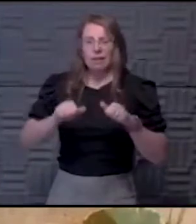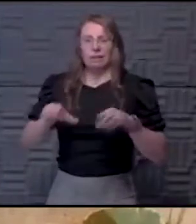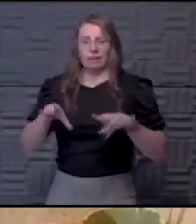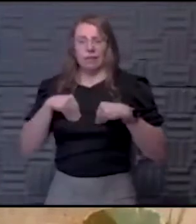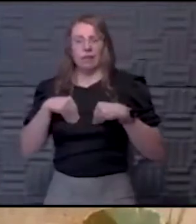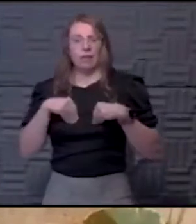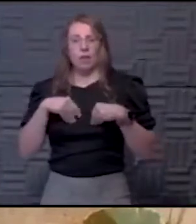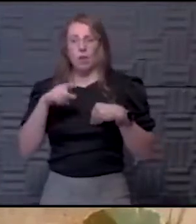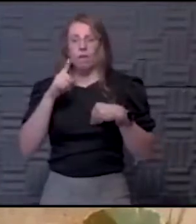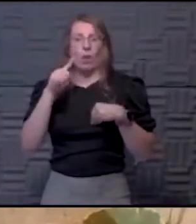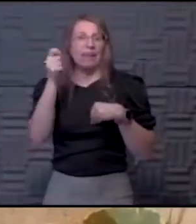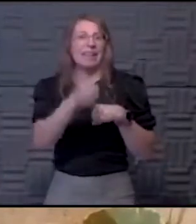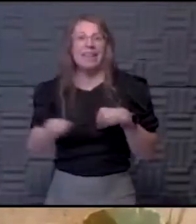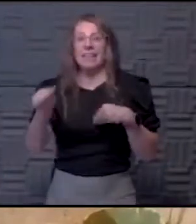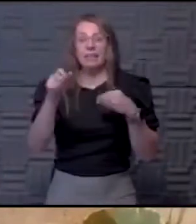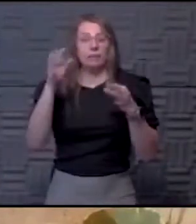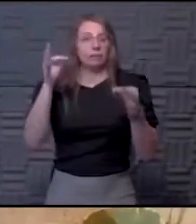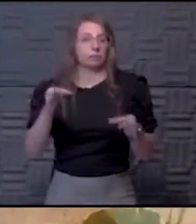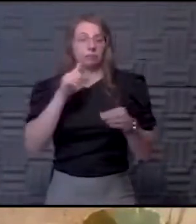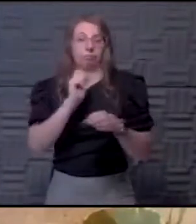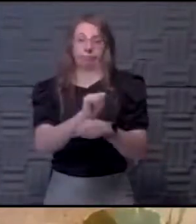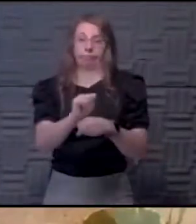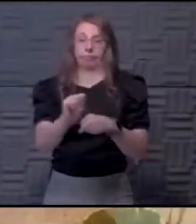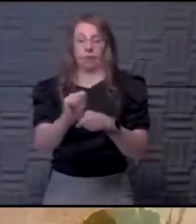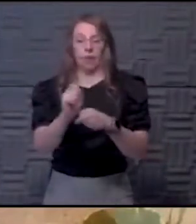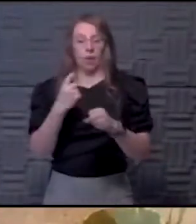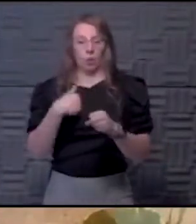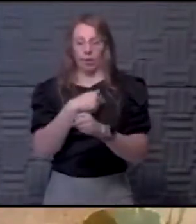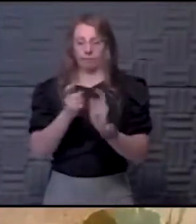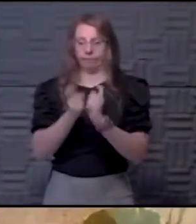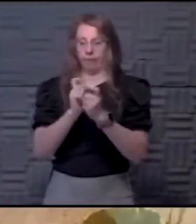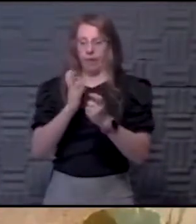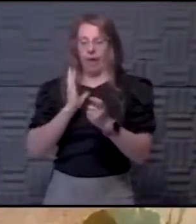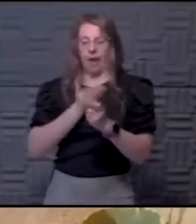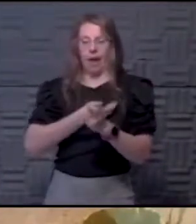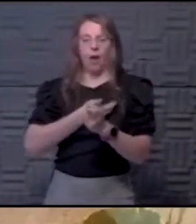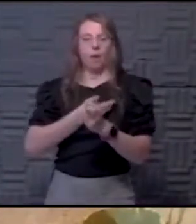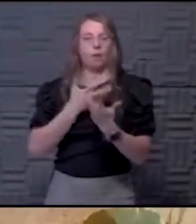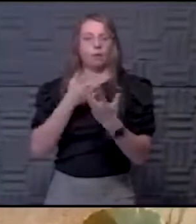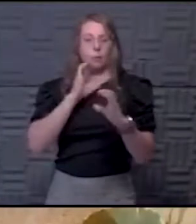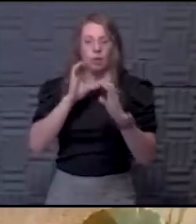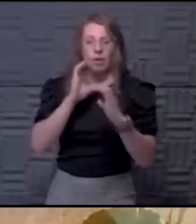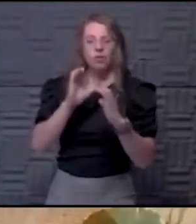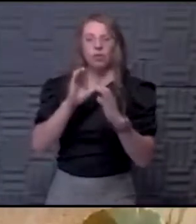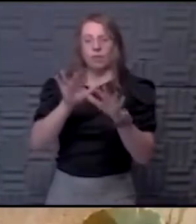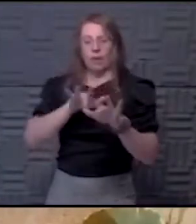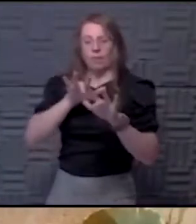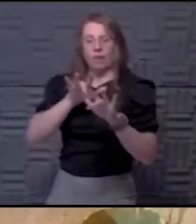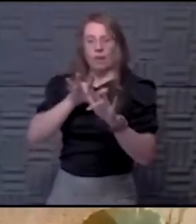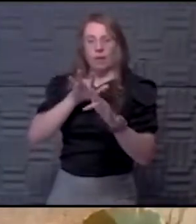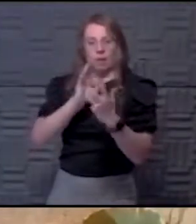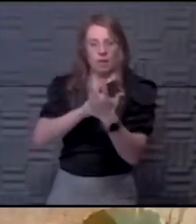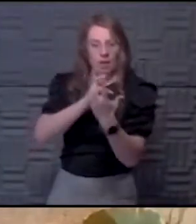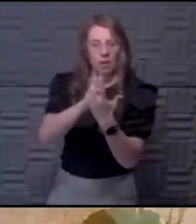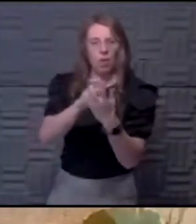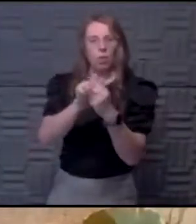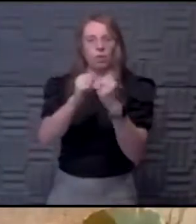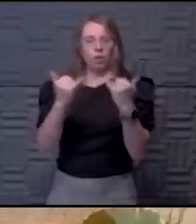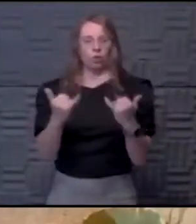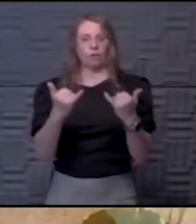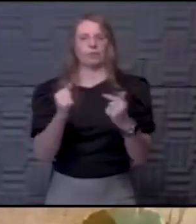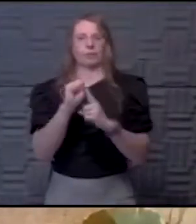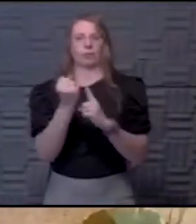make. And when we can tailor our communication and our compassion and our empathy to be in line with the current